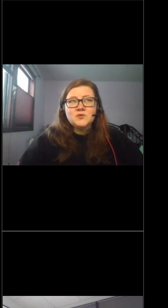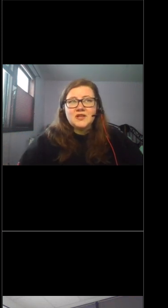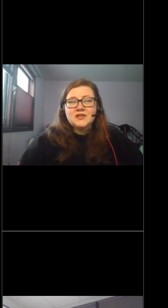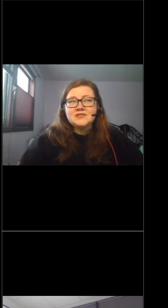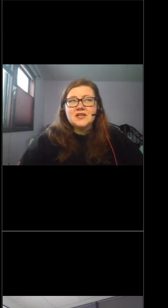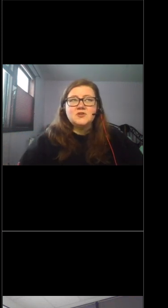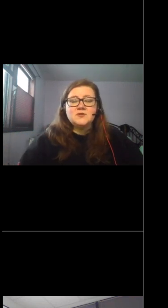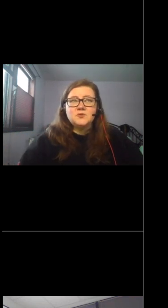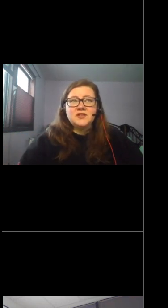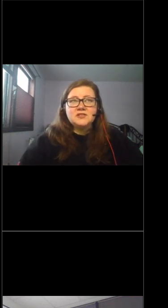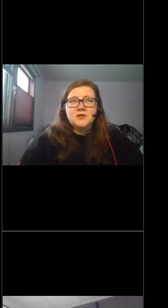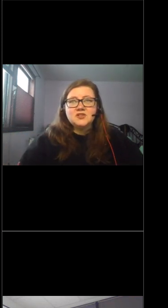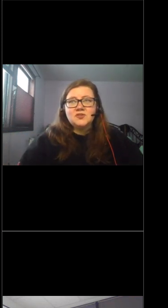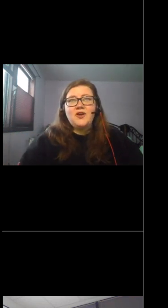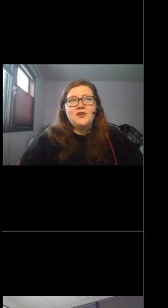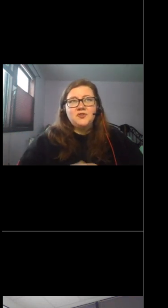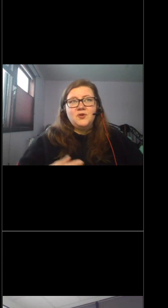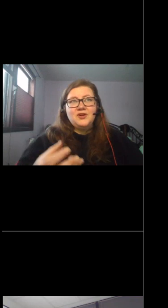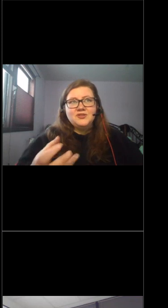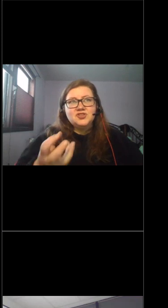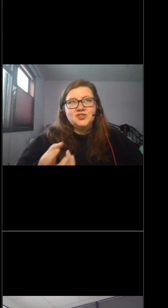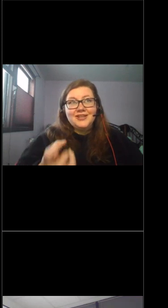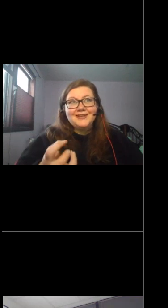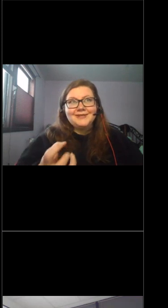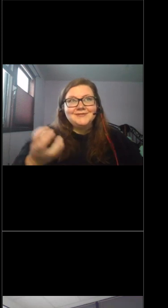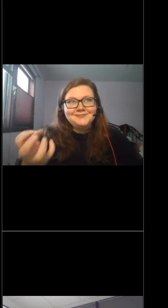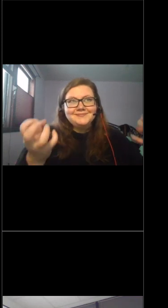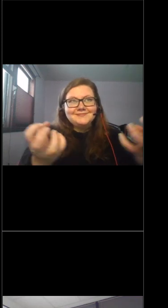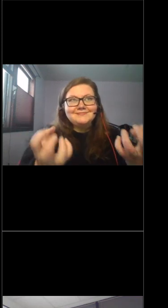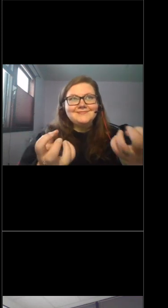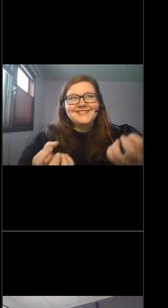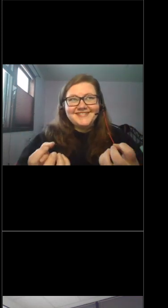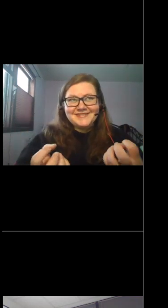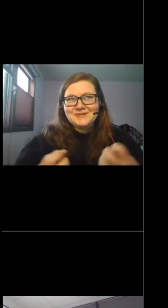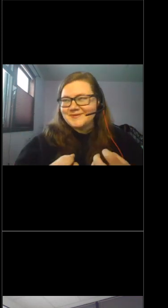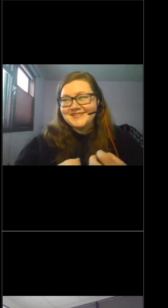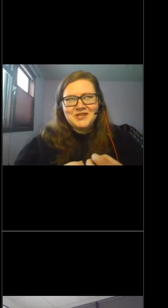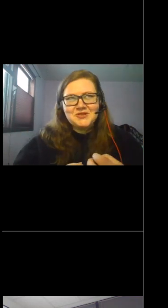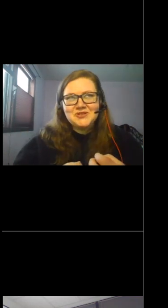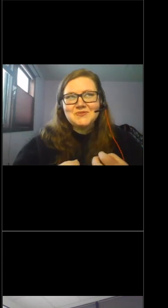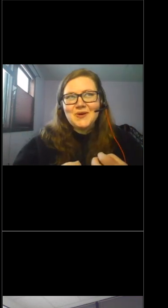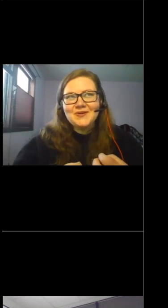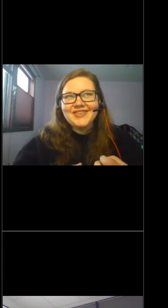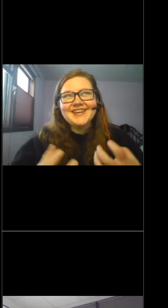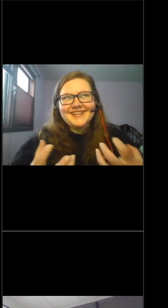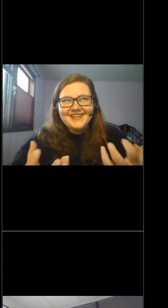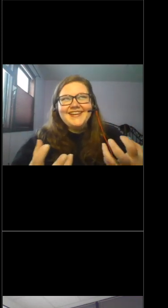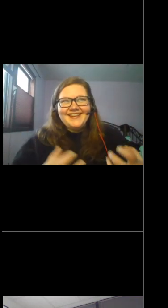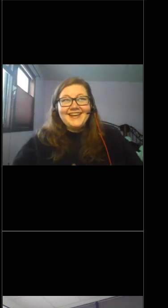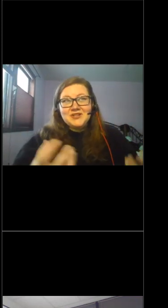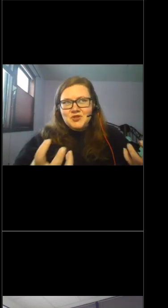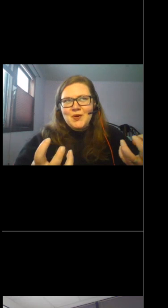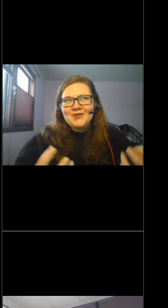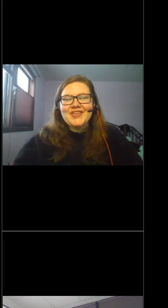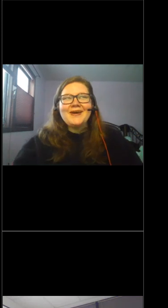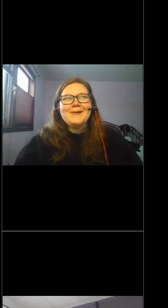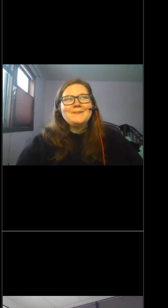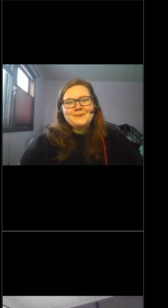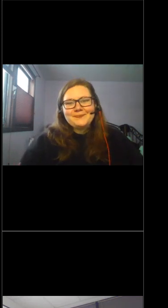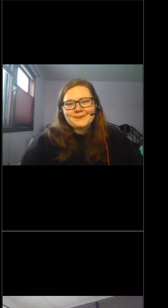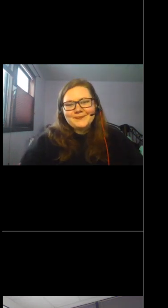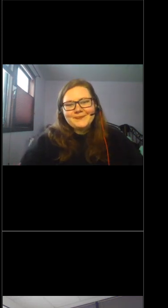that's what Cassandra was wanting to make sure that you all understood, that like you should do both. Yeah, okay. Do both. Can